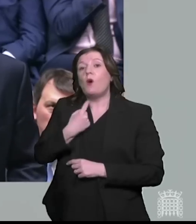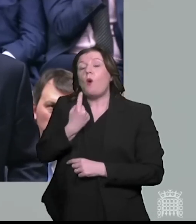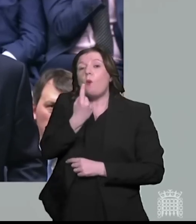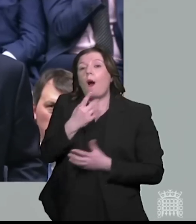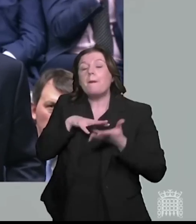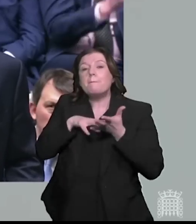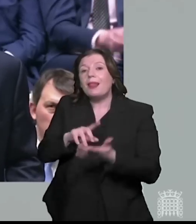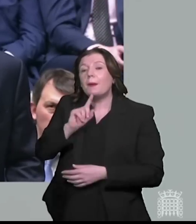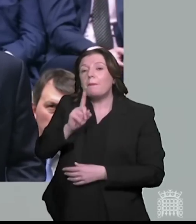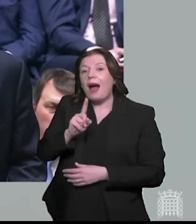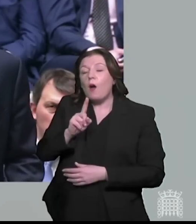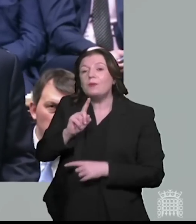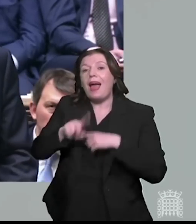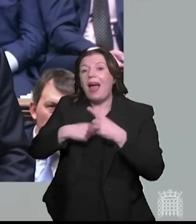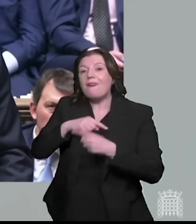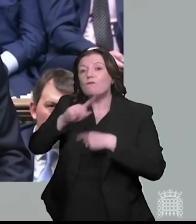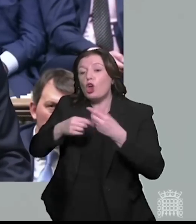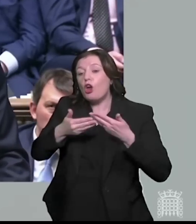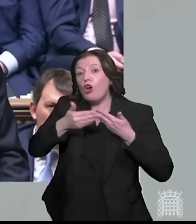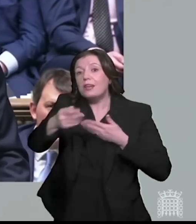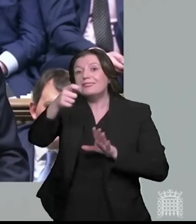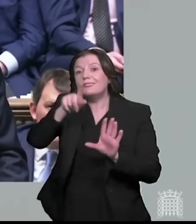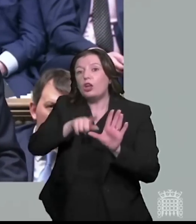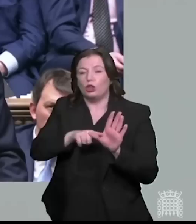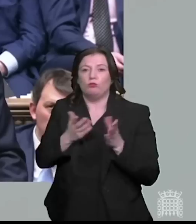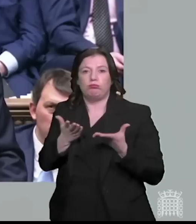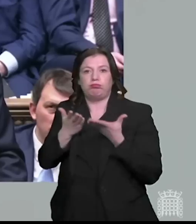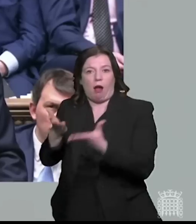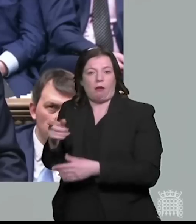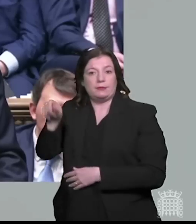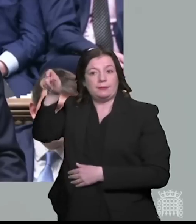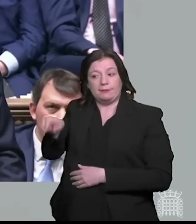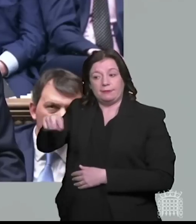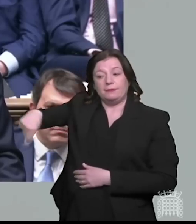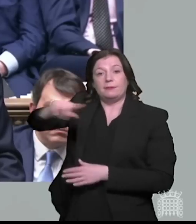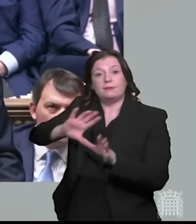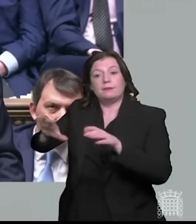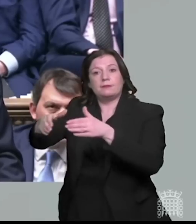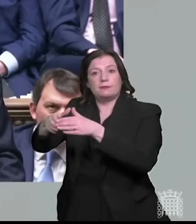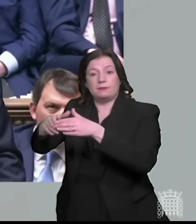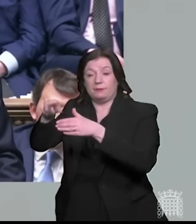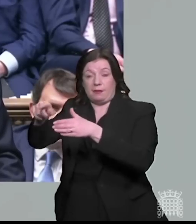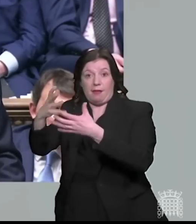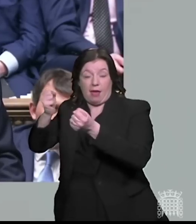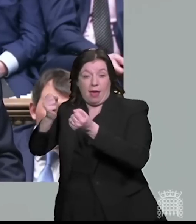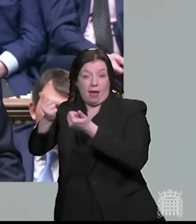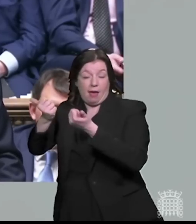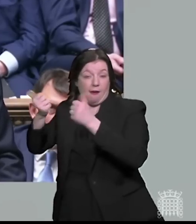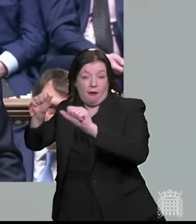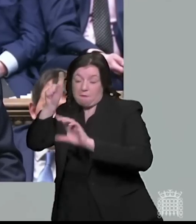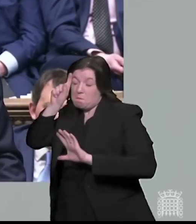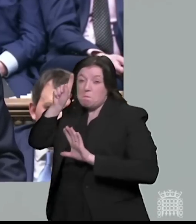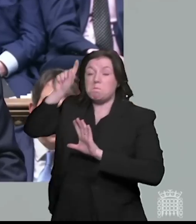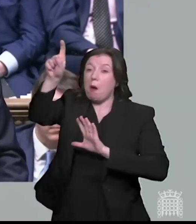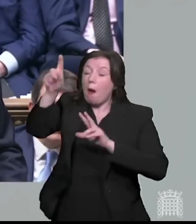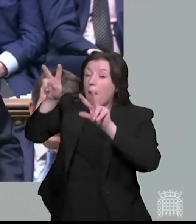£1 million every year for the next 10 years to the person or team that does the most groundbreaking British